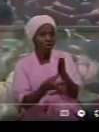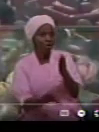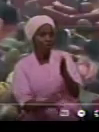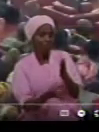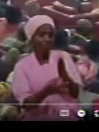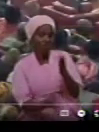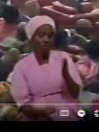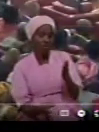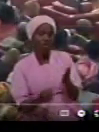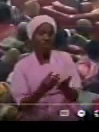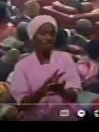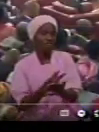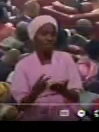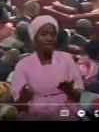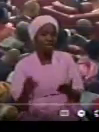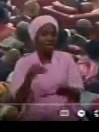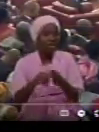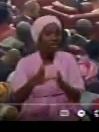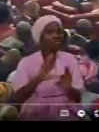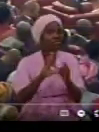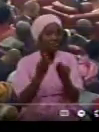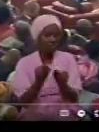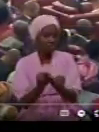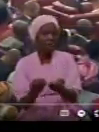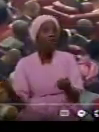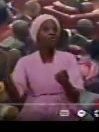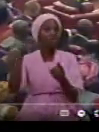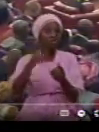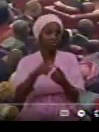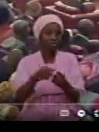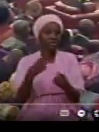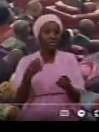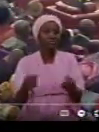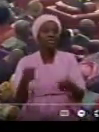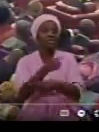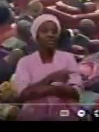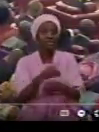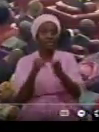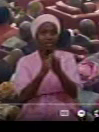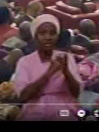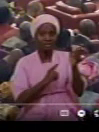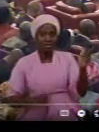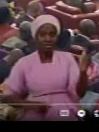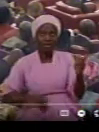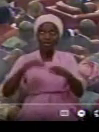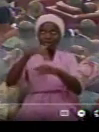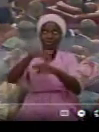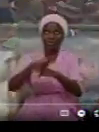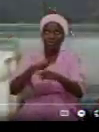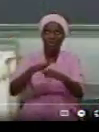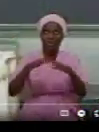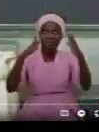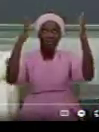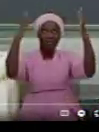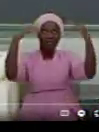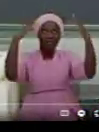your life, until the day that the Lord sendeth rain upon